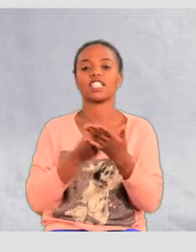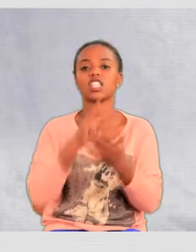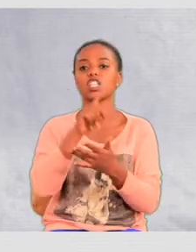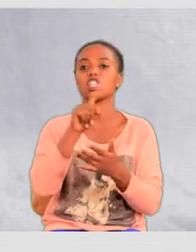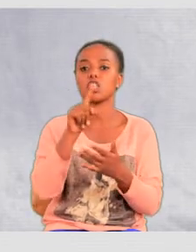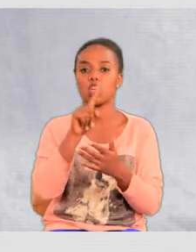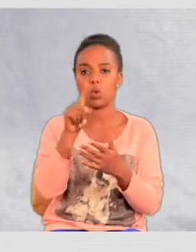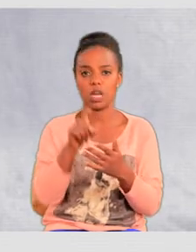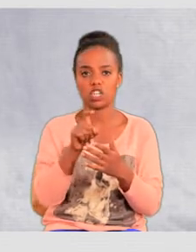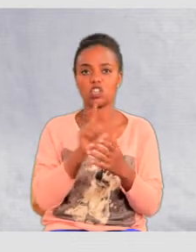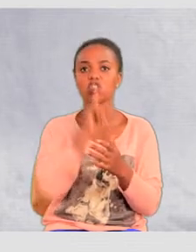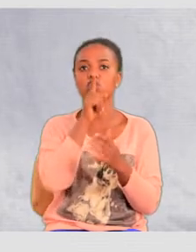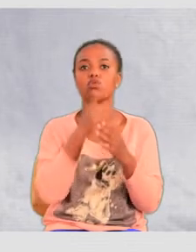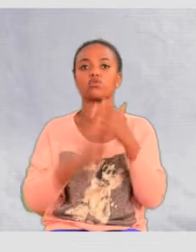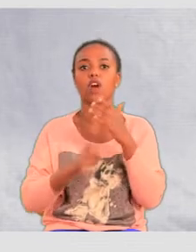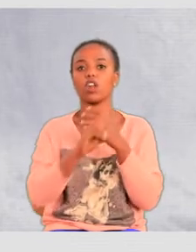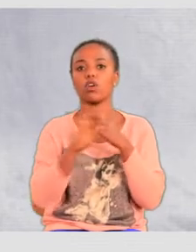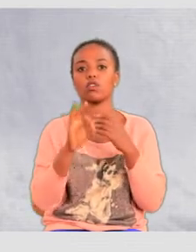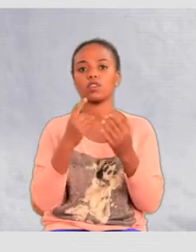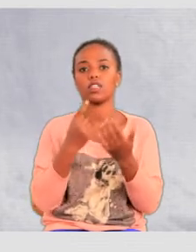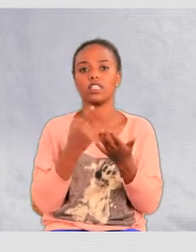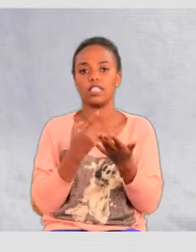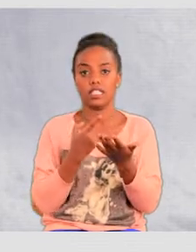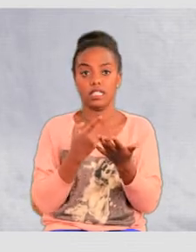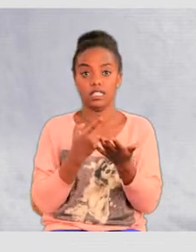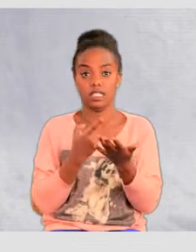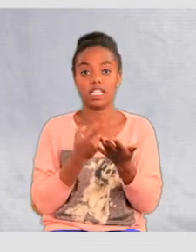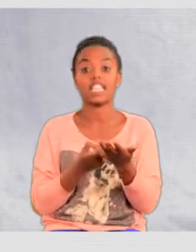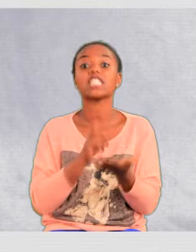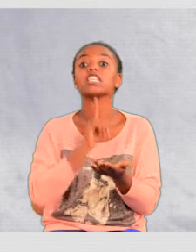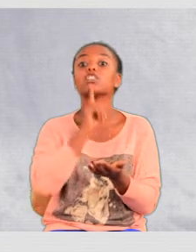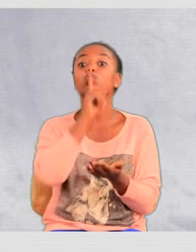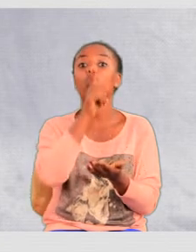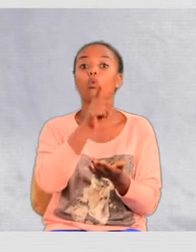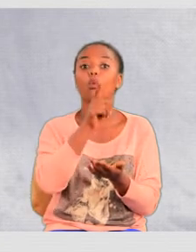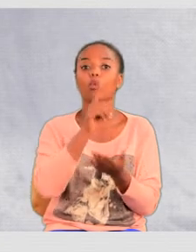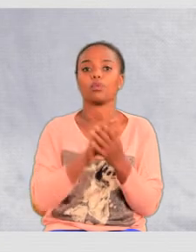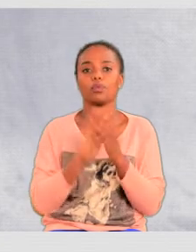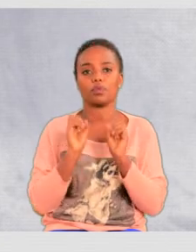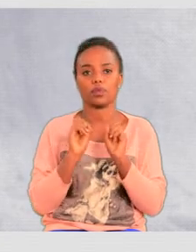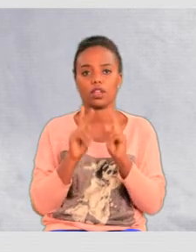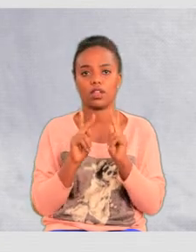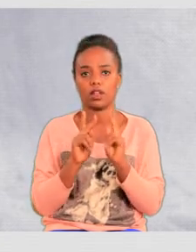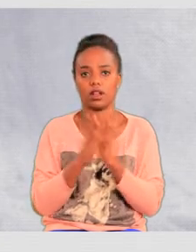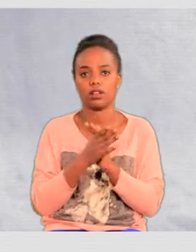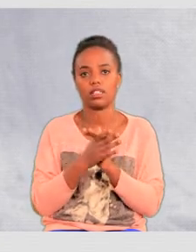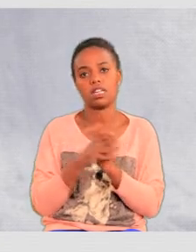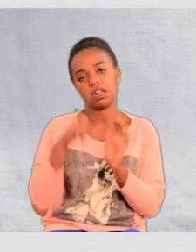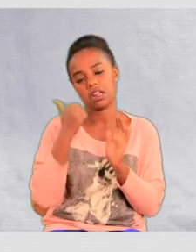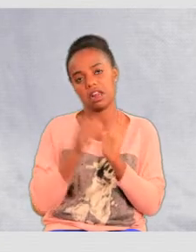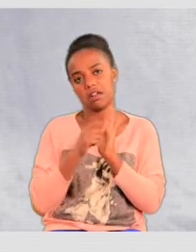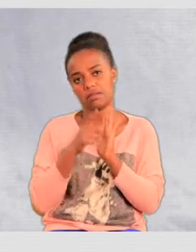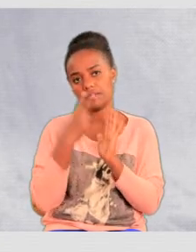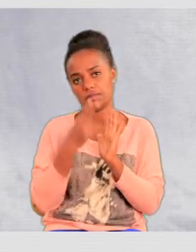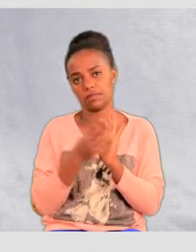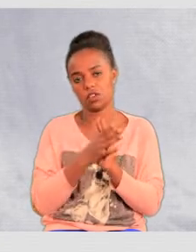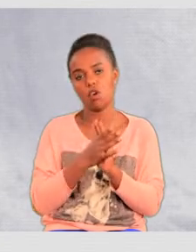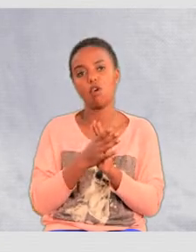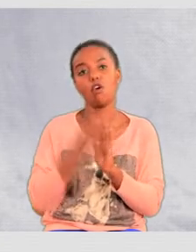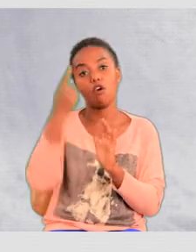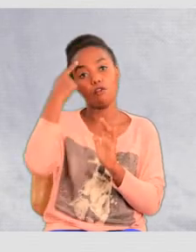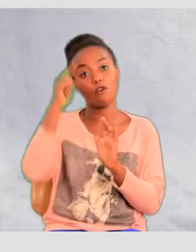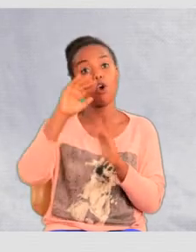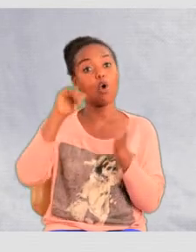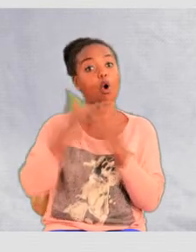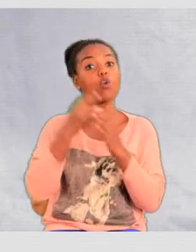the truth value of this statement is it is true. Okay, now let's see this one. For